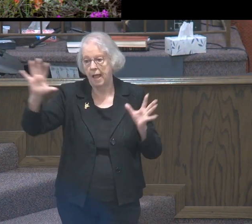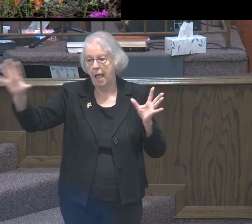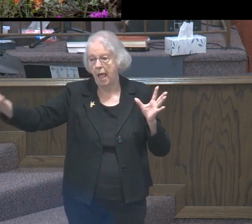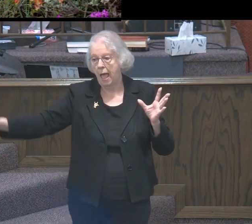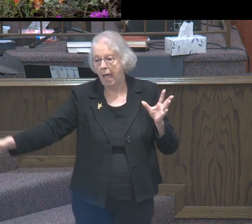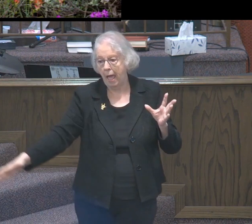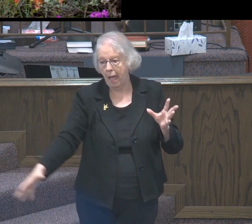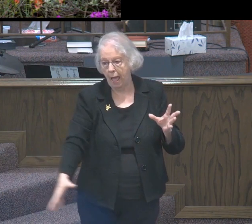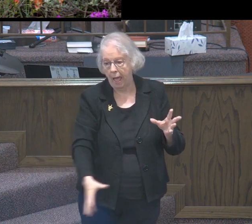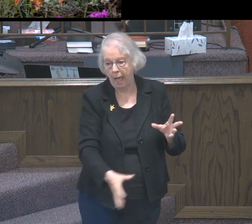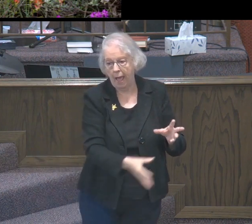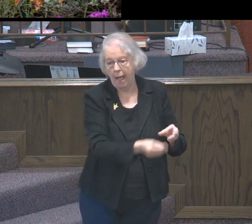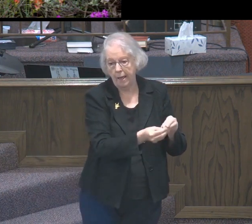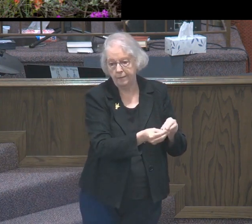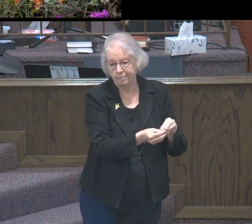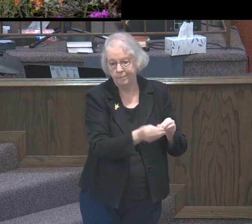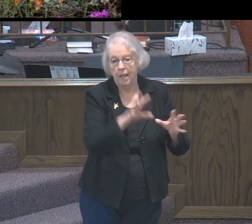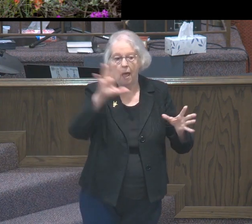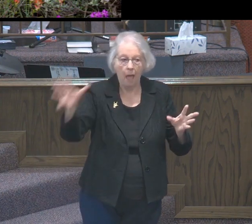there was a purpose for the law.